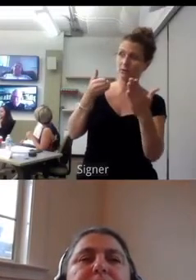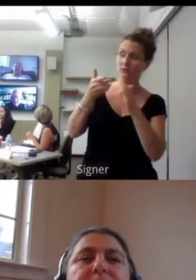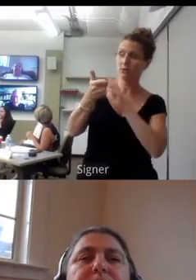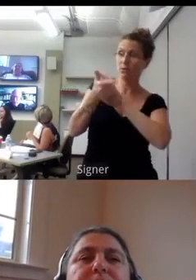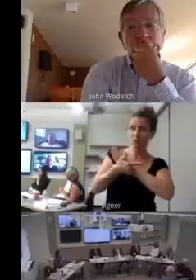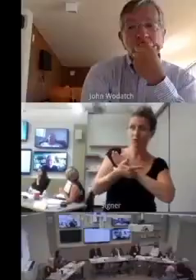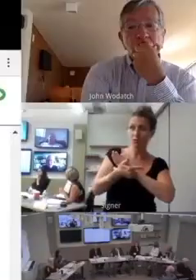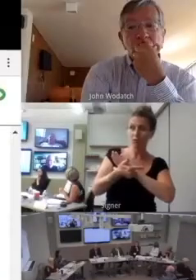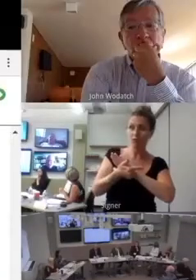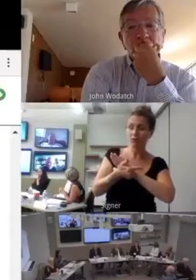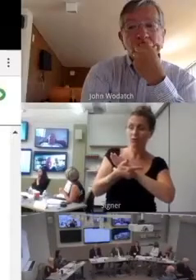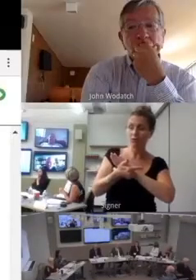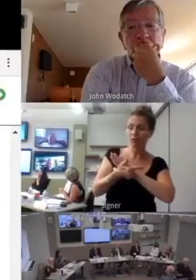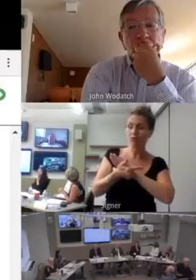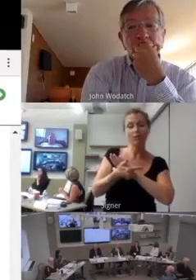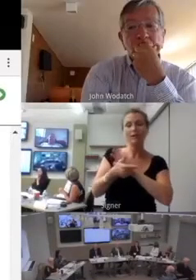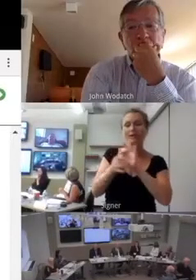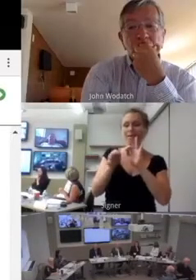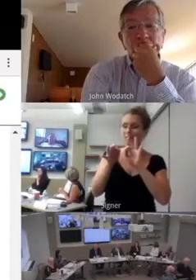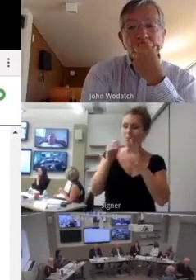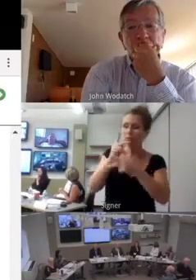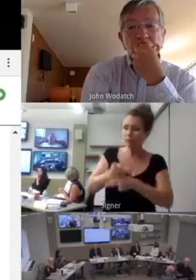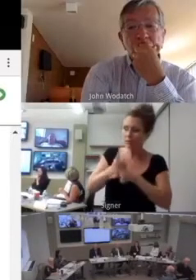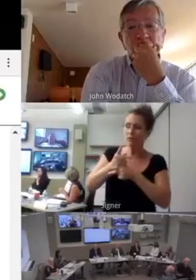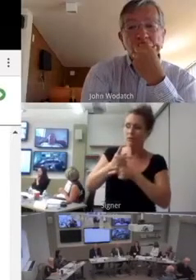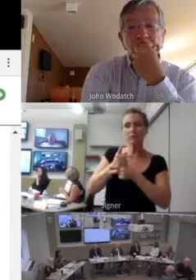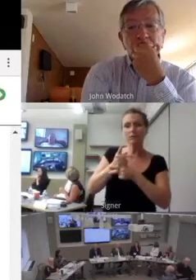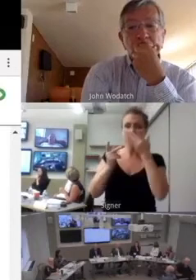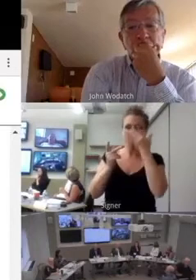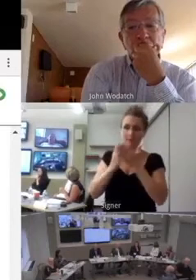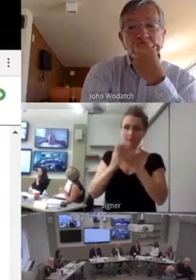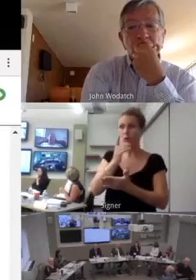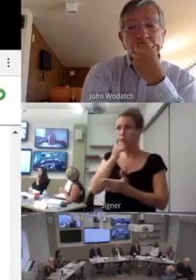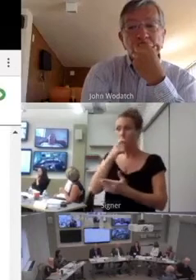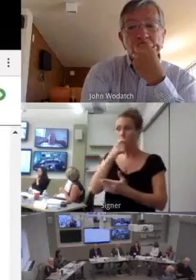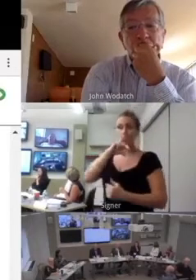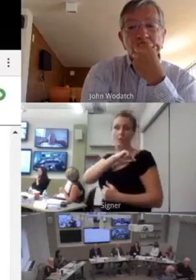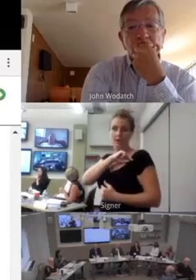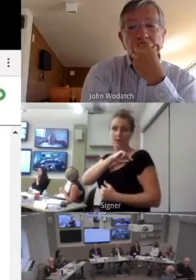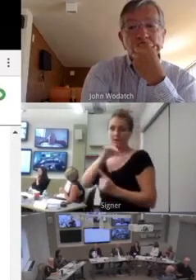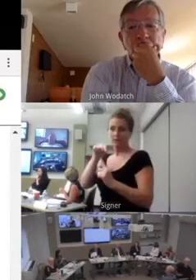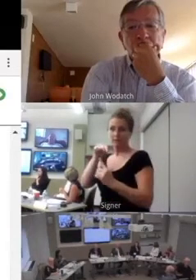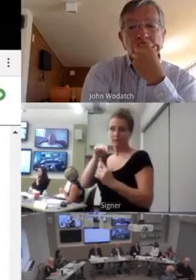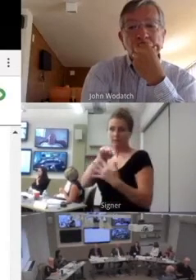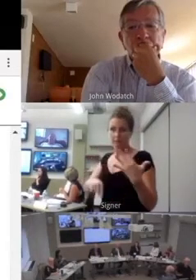very cautious about who qualifies to use this, so that you don't have